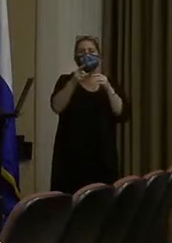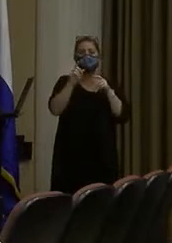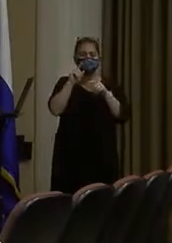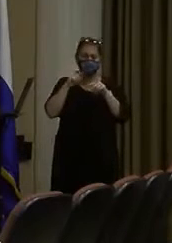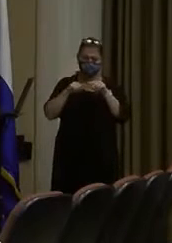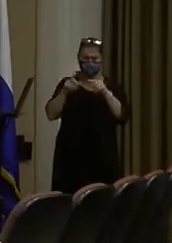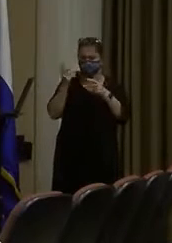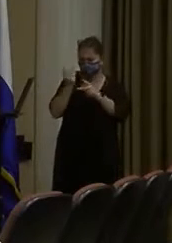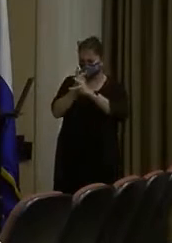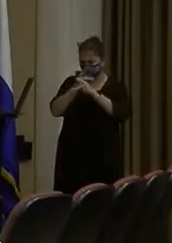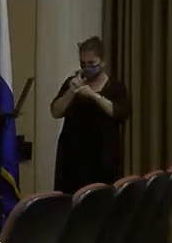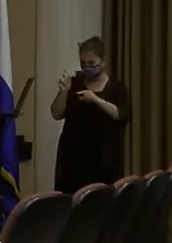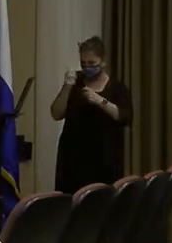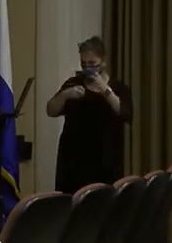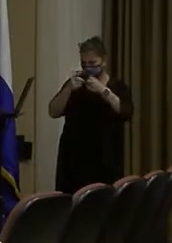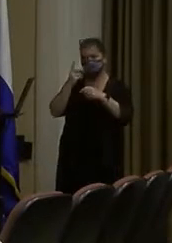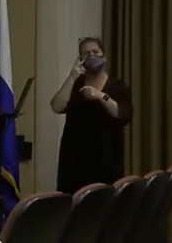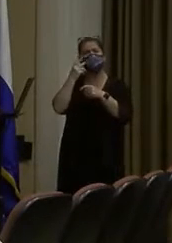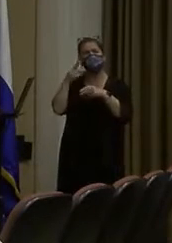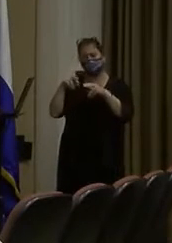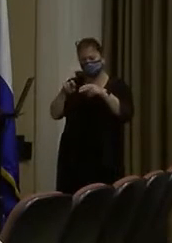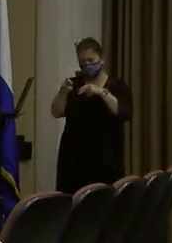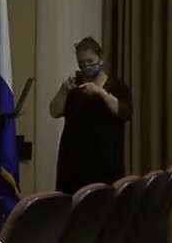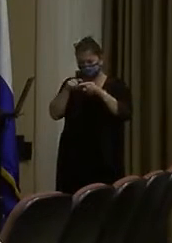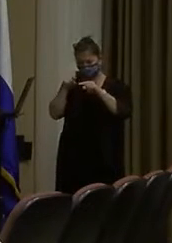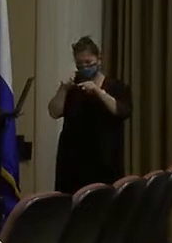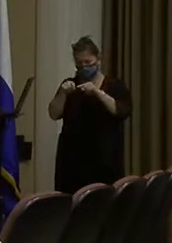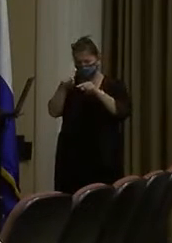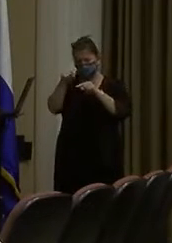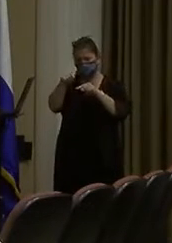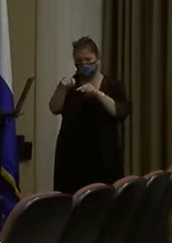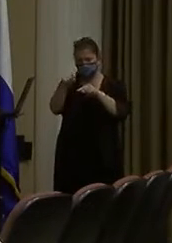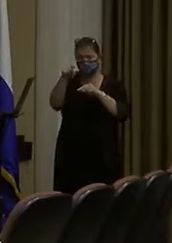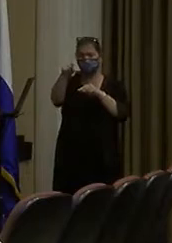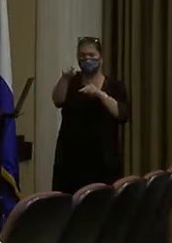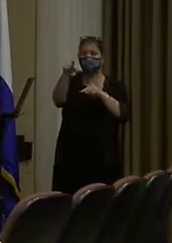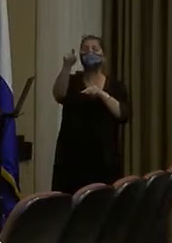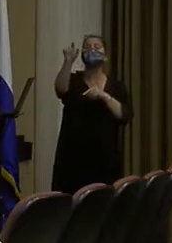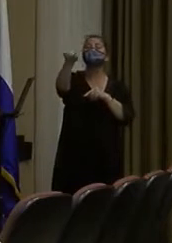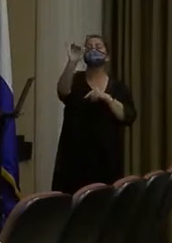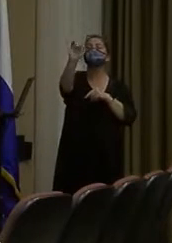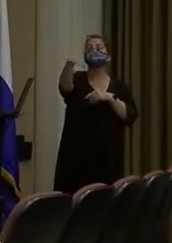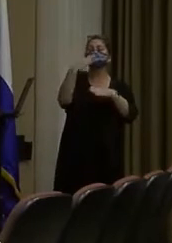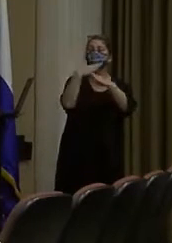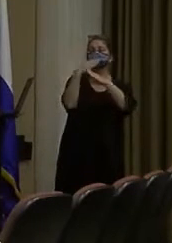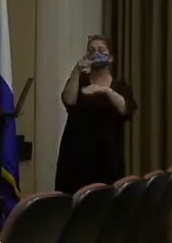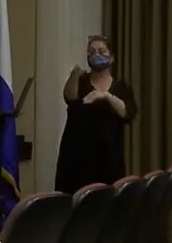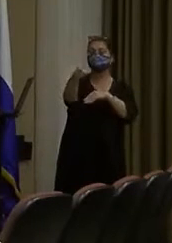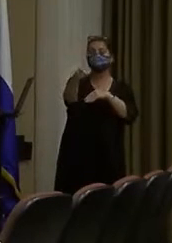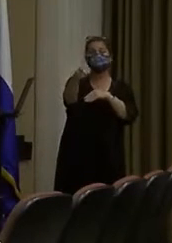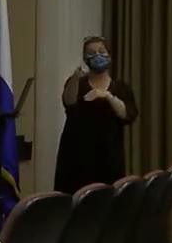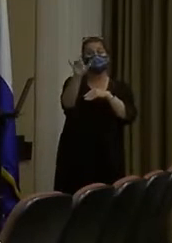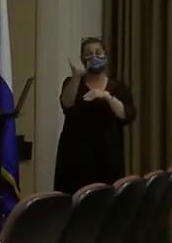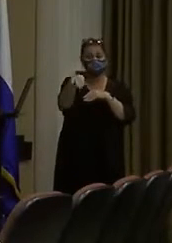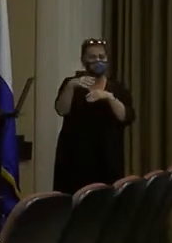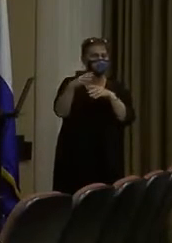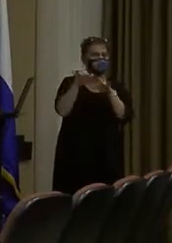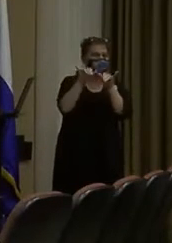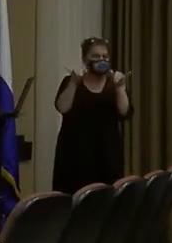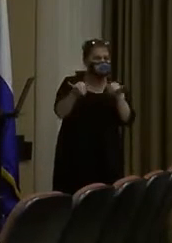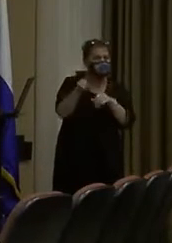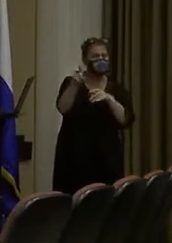upstream, right, to understand whether it is an institutional or structural barrier that created or is perpetuating